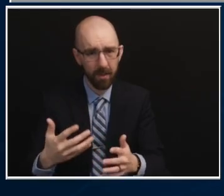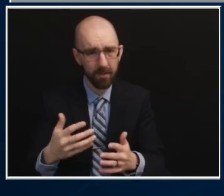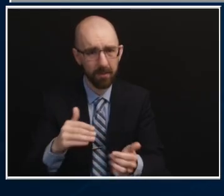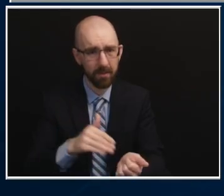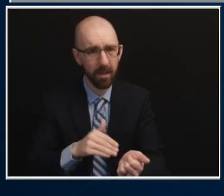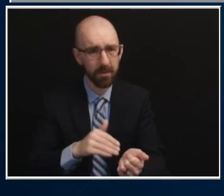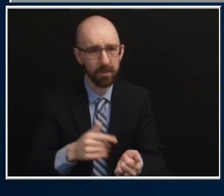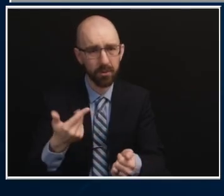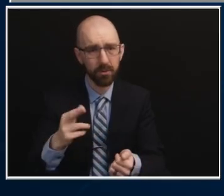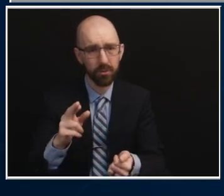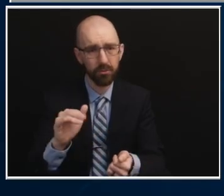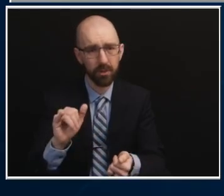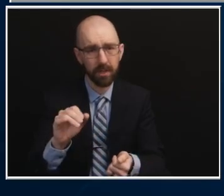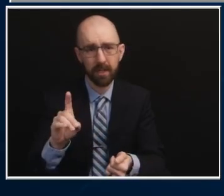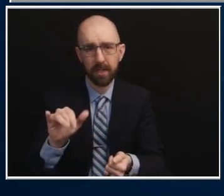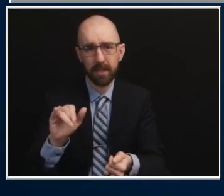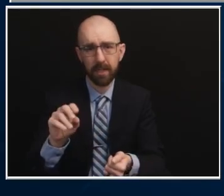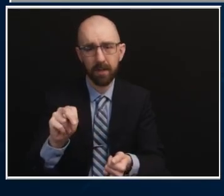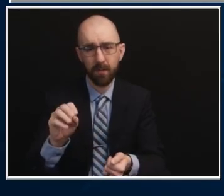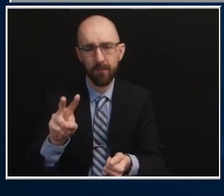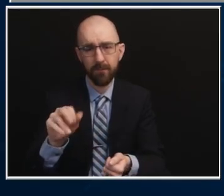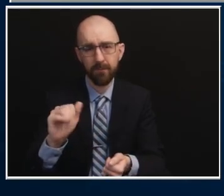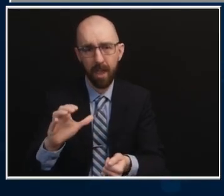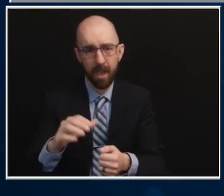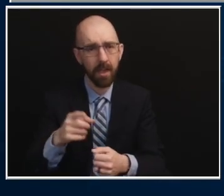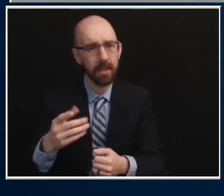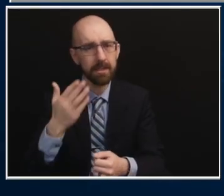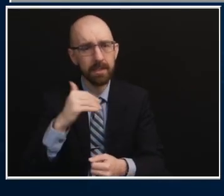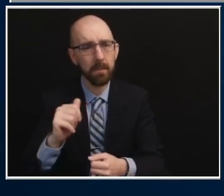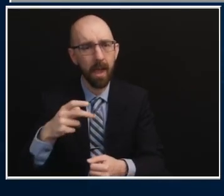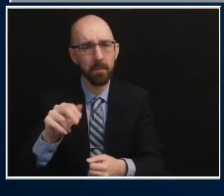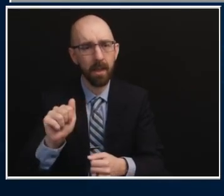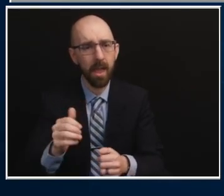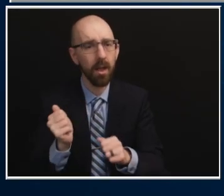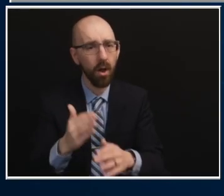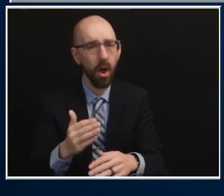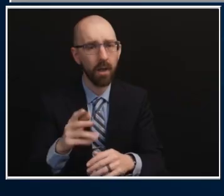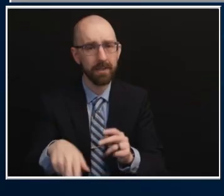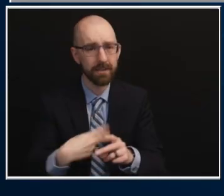Godinowicz? She wants to know, does sleep apnea cause type 2 diabetes?